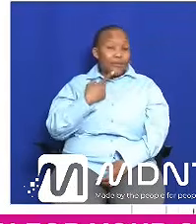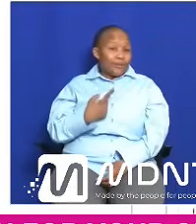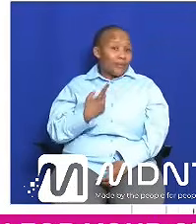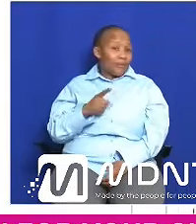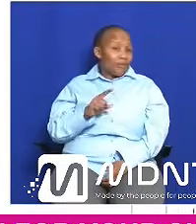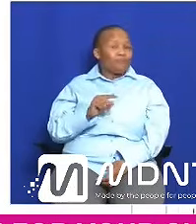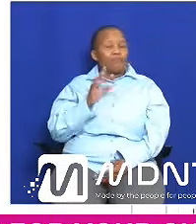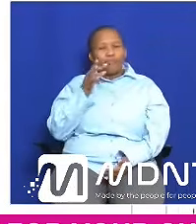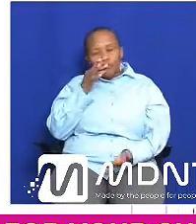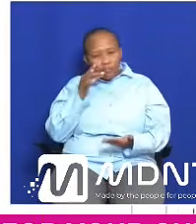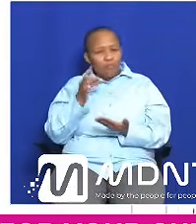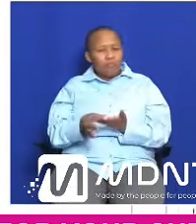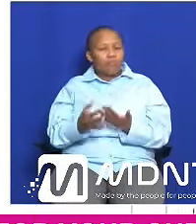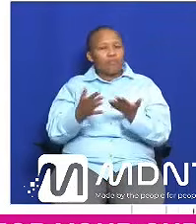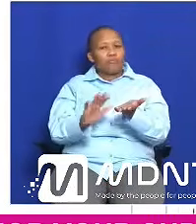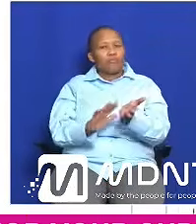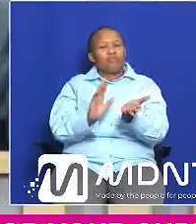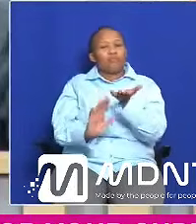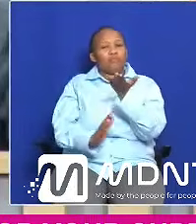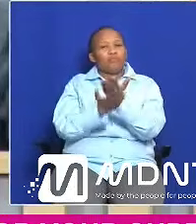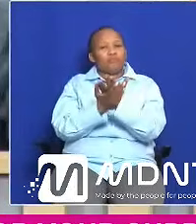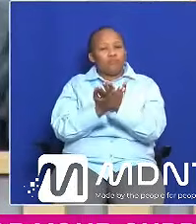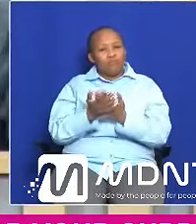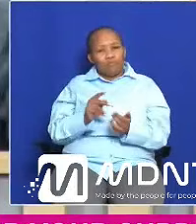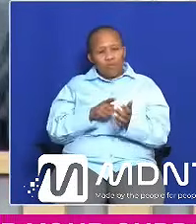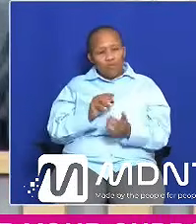page 123. Can you,